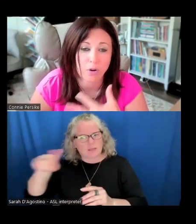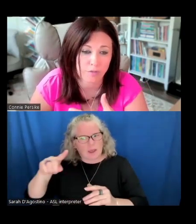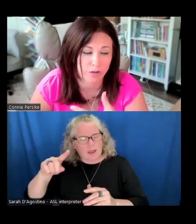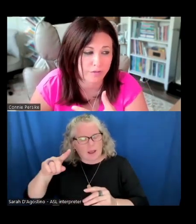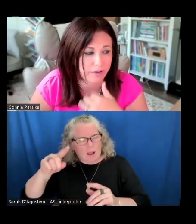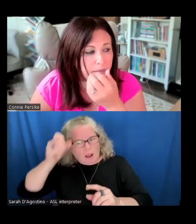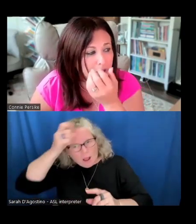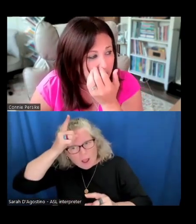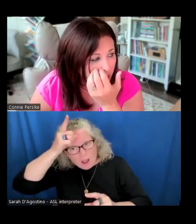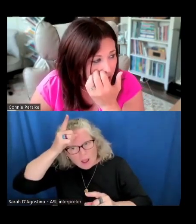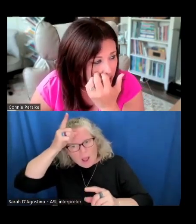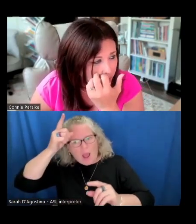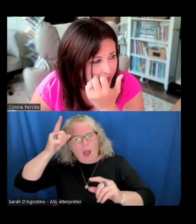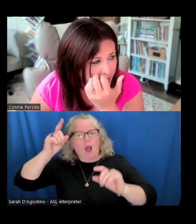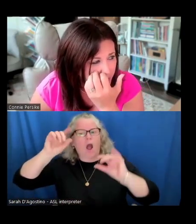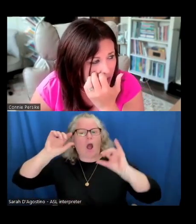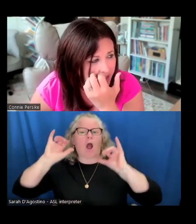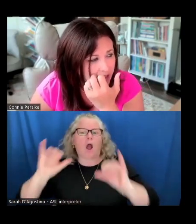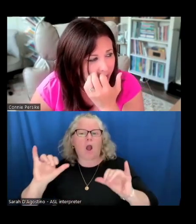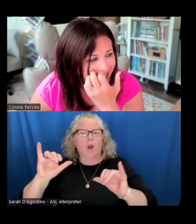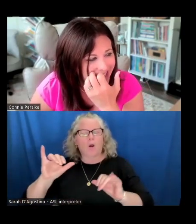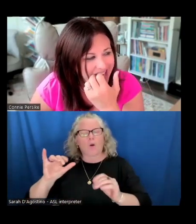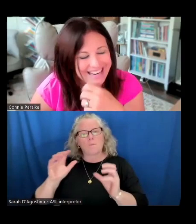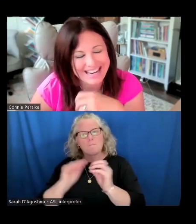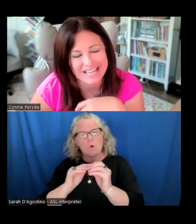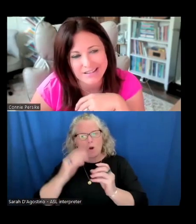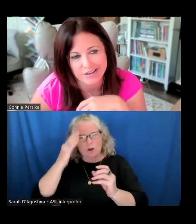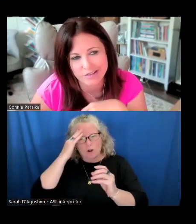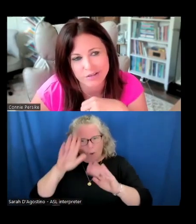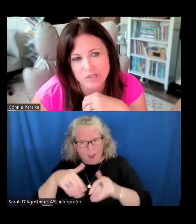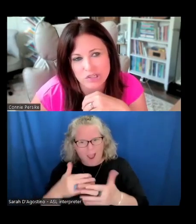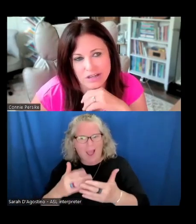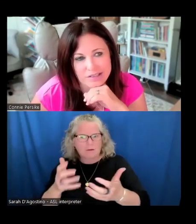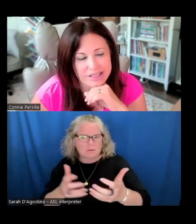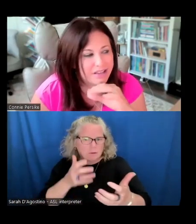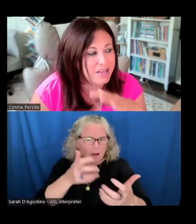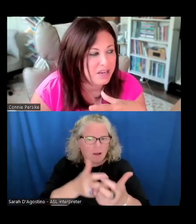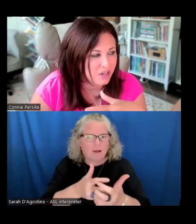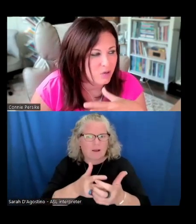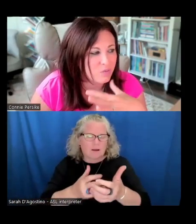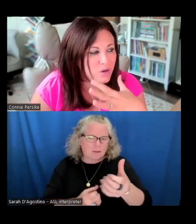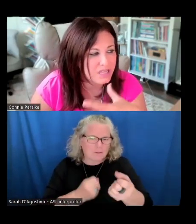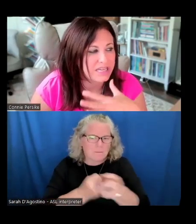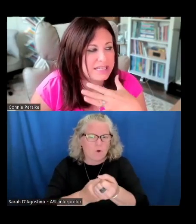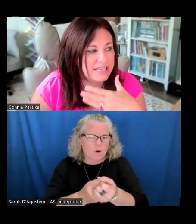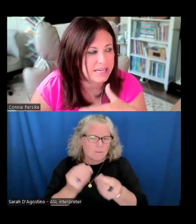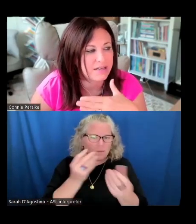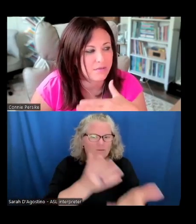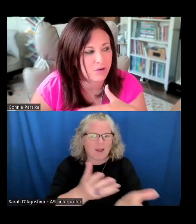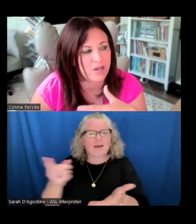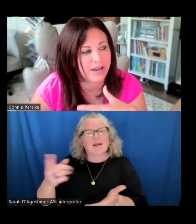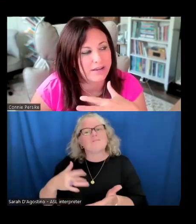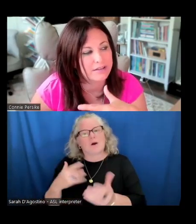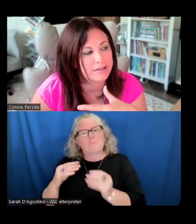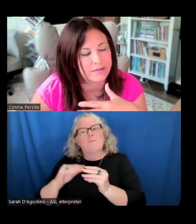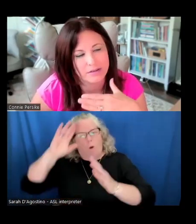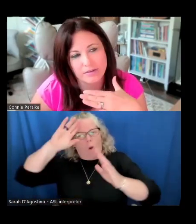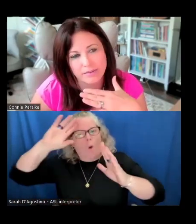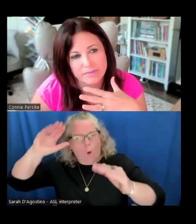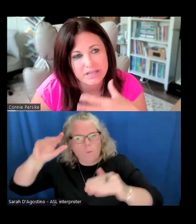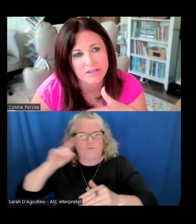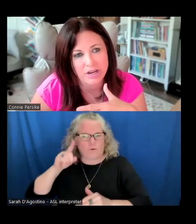lot more hopeful for them. So really moving away, and as Dr. Stuart Schager says, really seeing a different